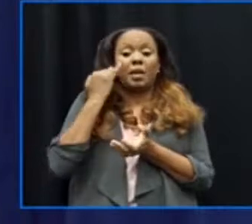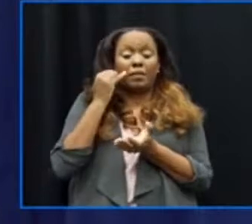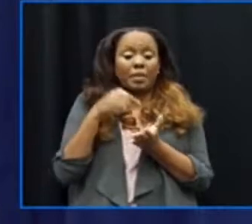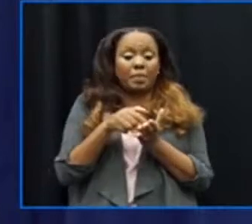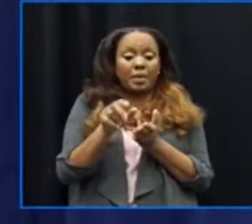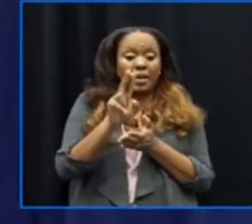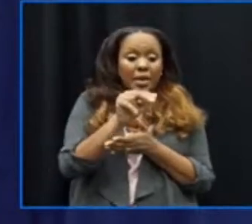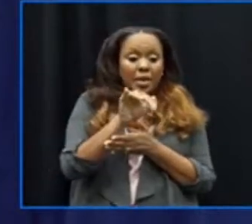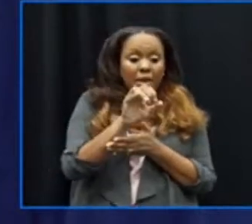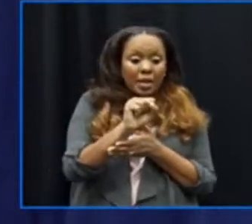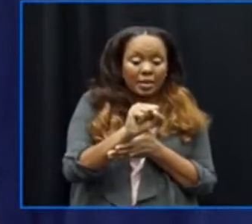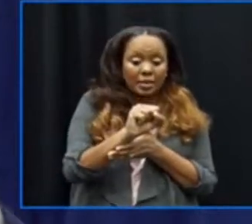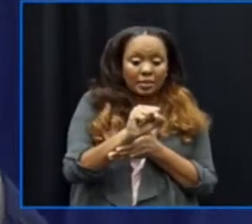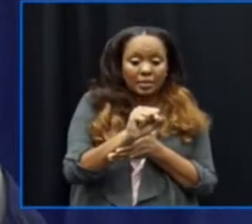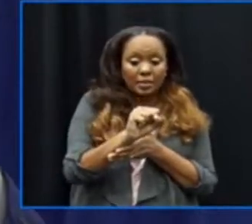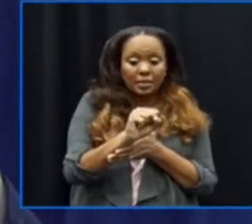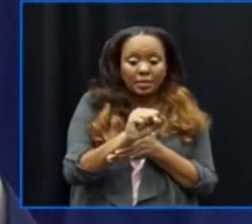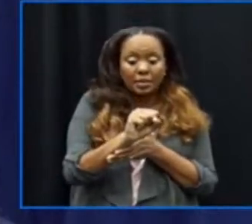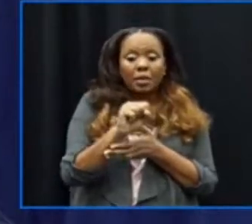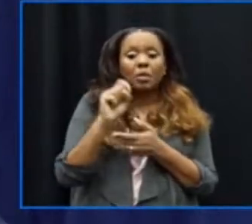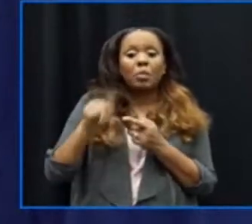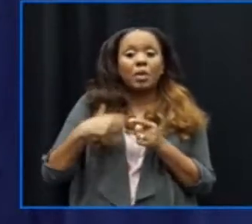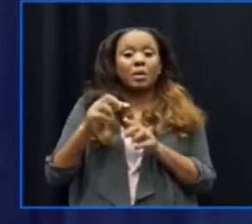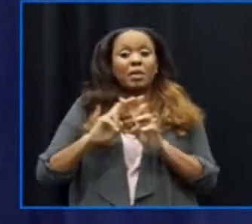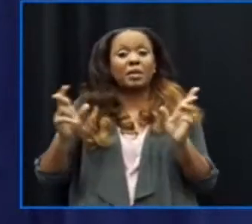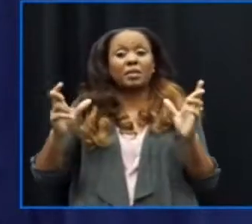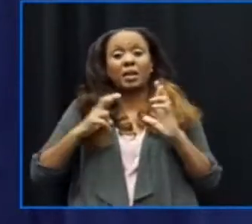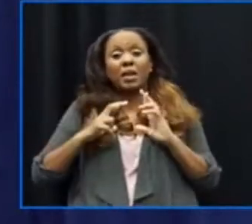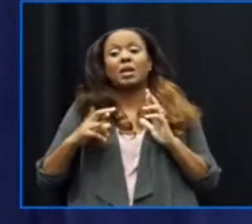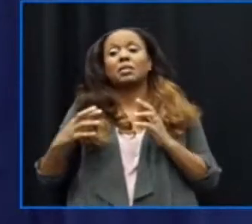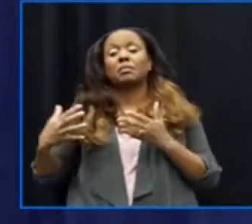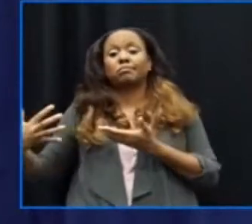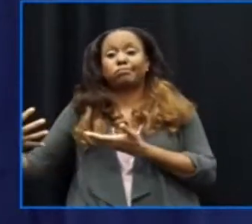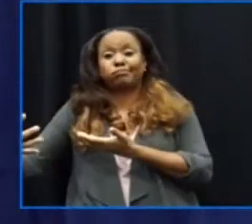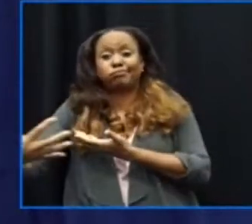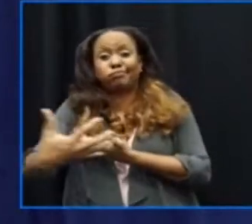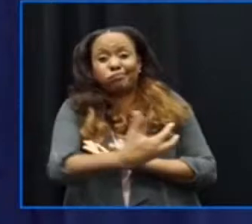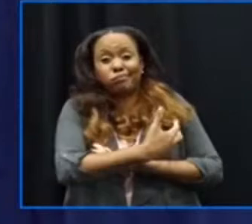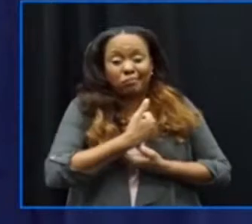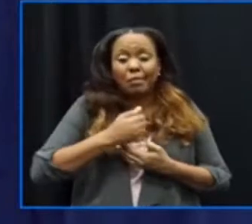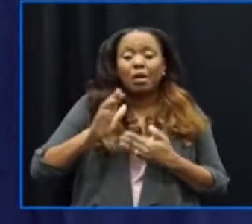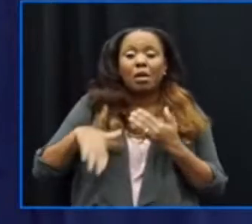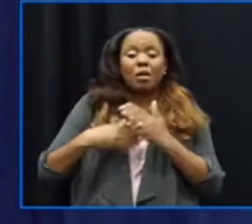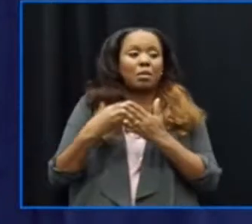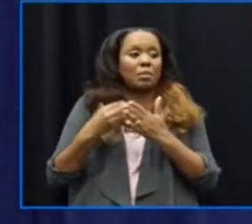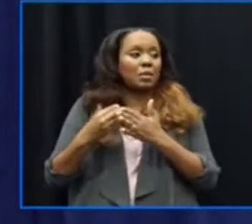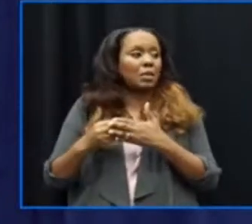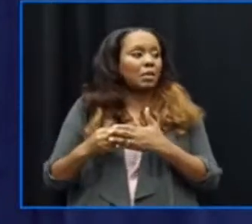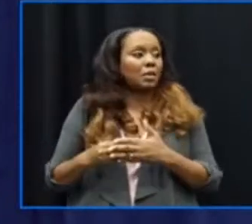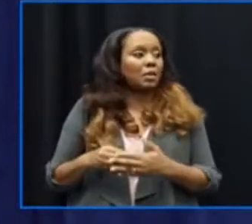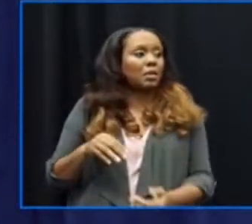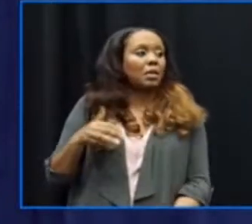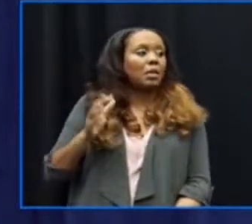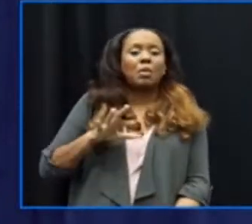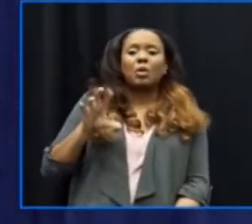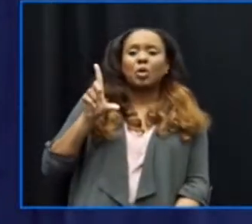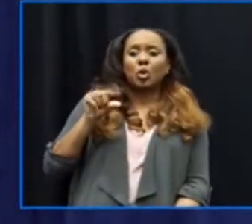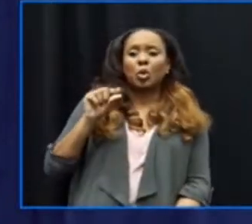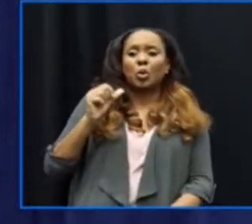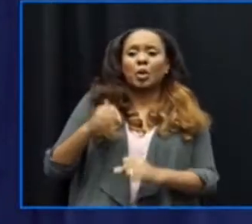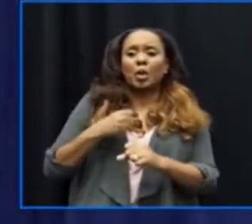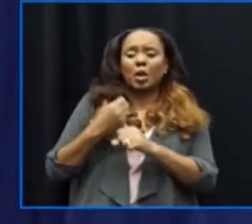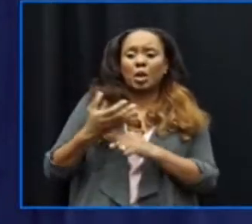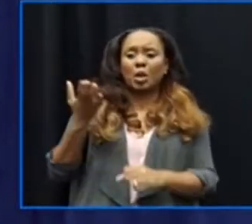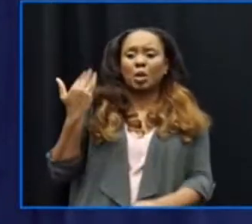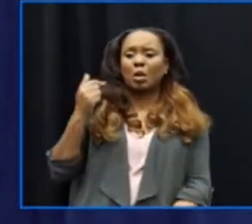is one of solidarity. I heard a story today, and apparently about 15, 20 years ago, a young man in Barbados, on